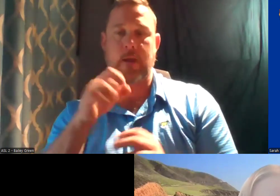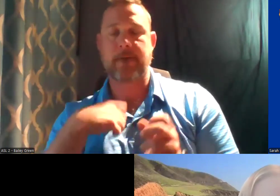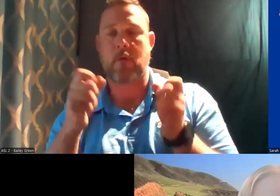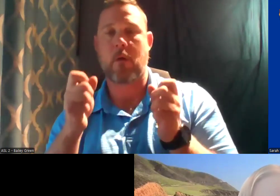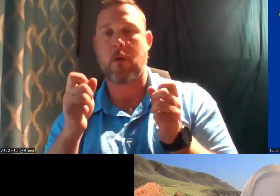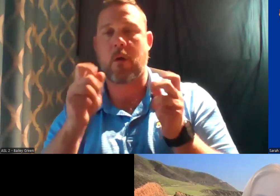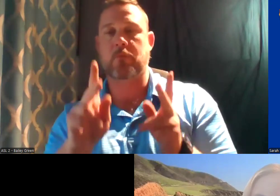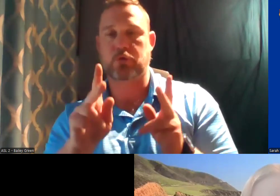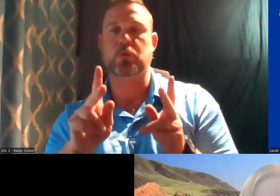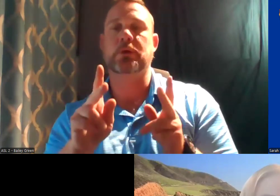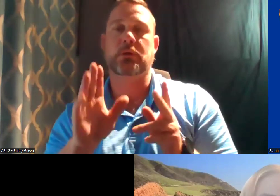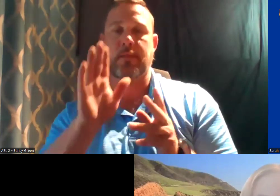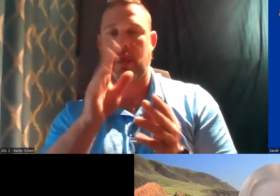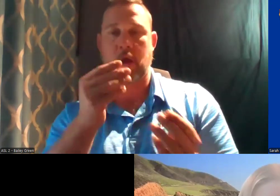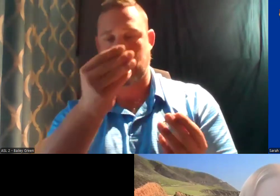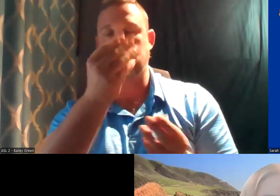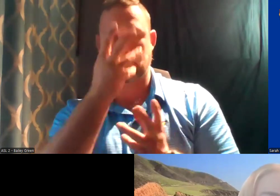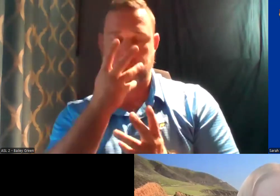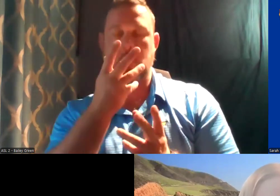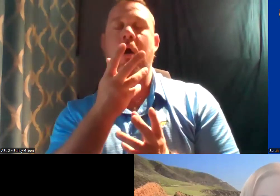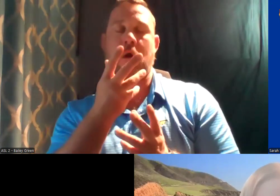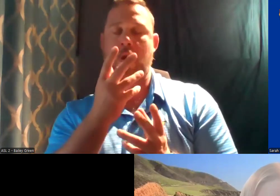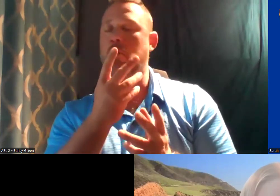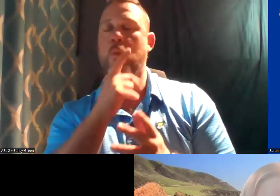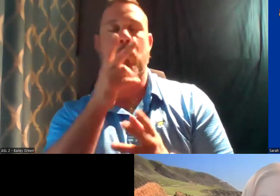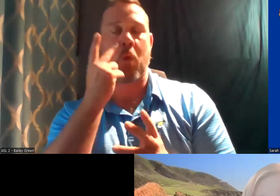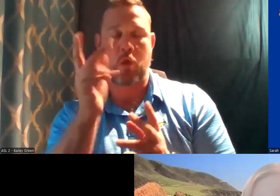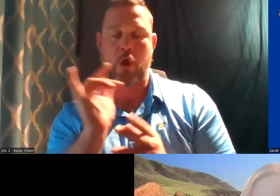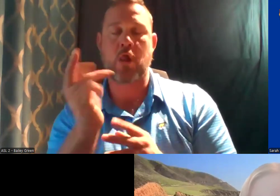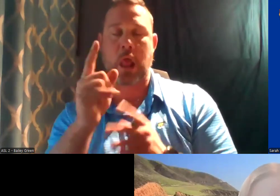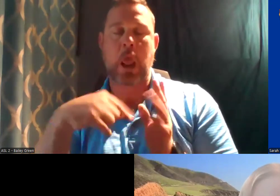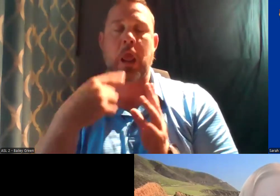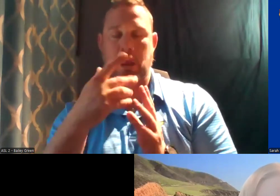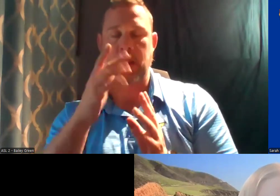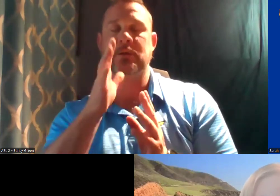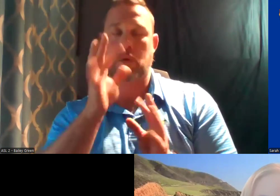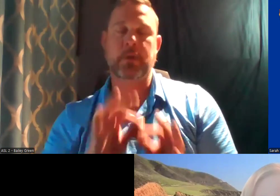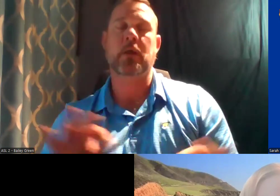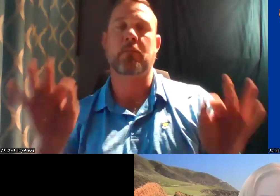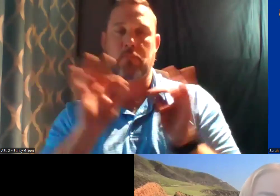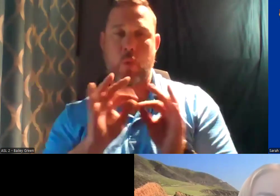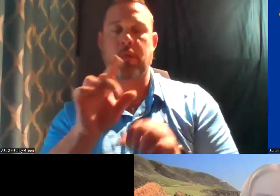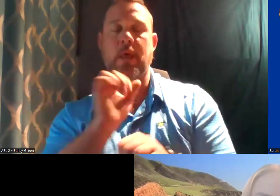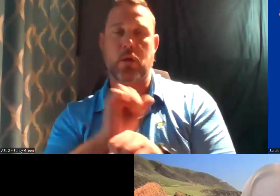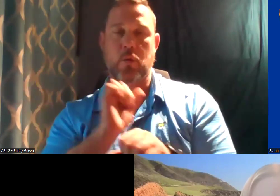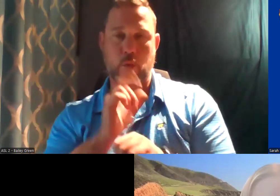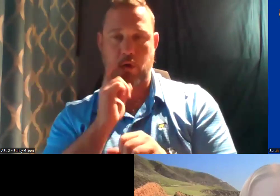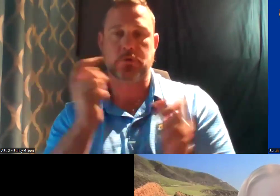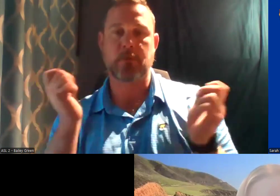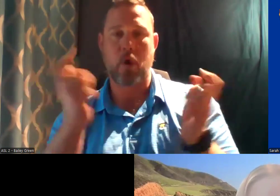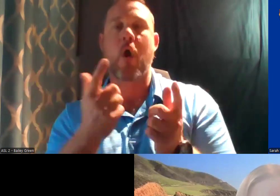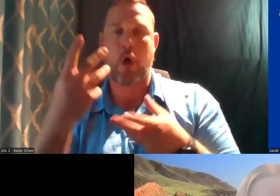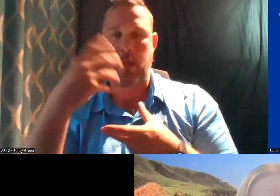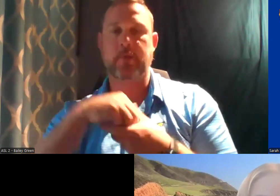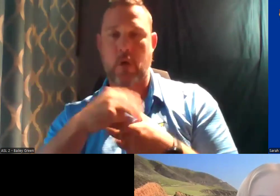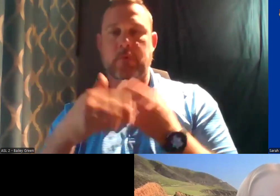opportunity to weigh in on the framework and the operations of the advisory board, as it will be critically important that it works for all parties involved